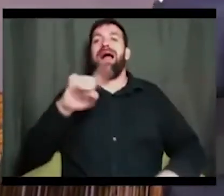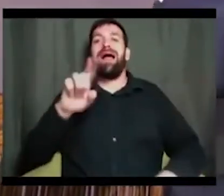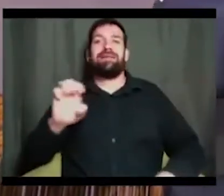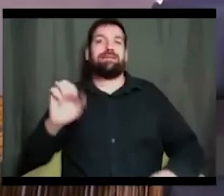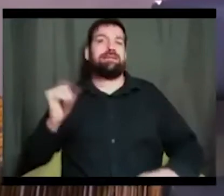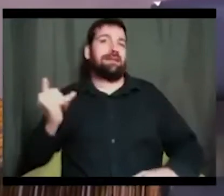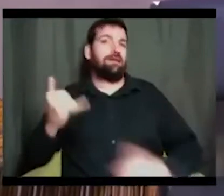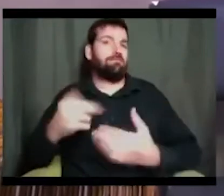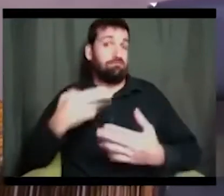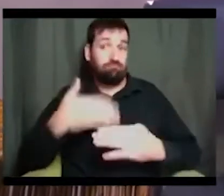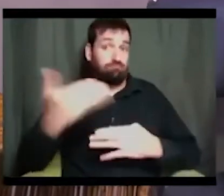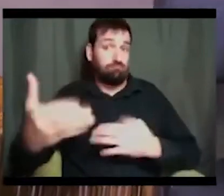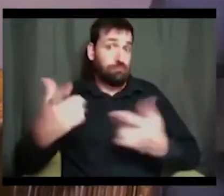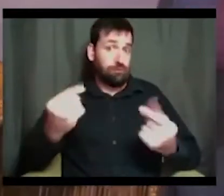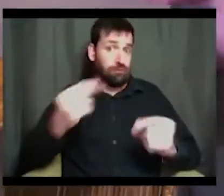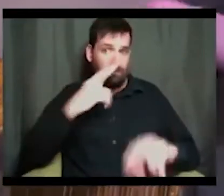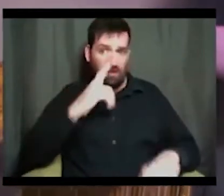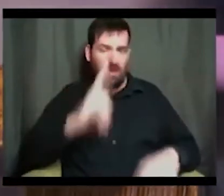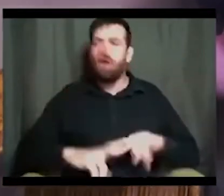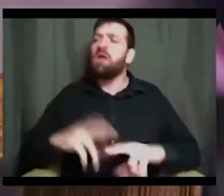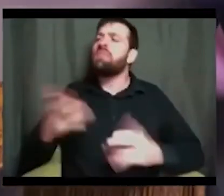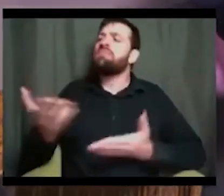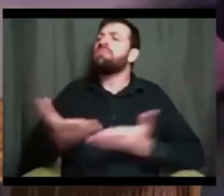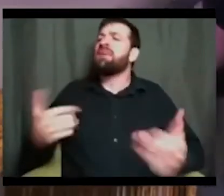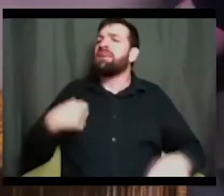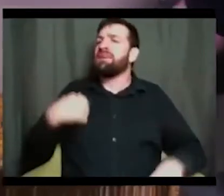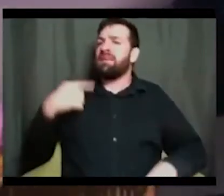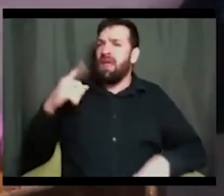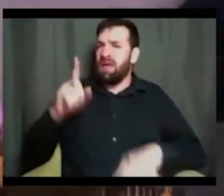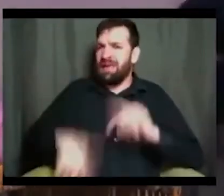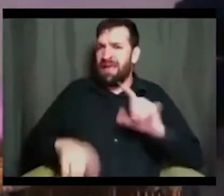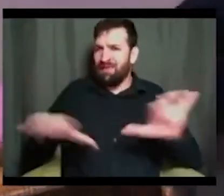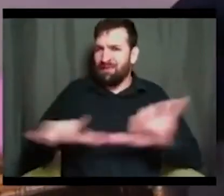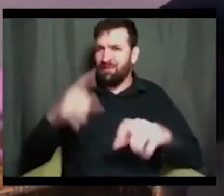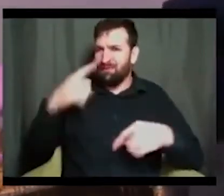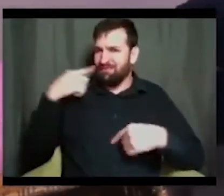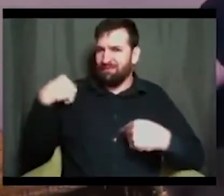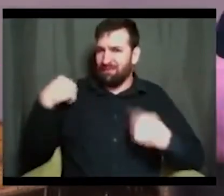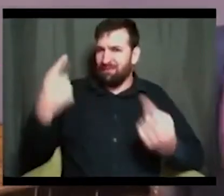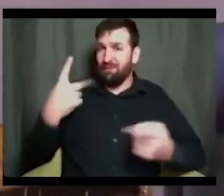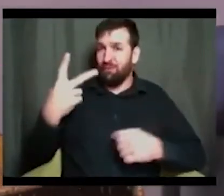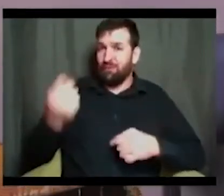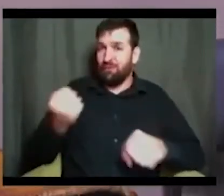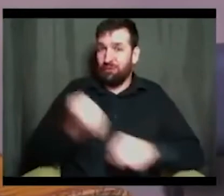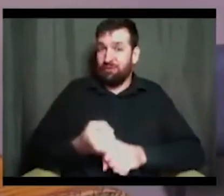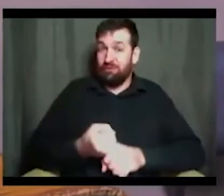fun? Oh, what's the thing you haven't been able to do for 2 years that you're going to get to do after your second shot?